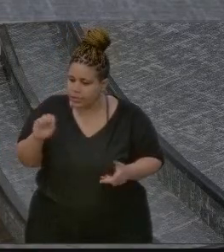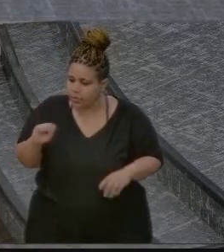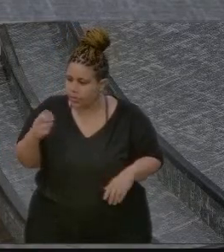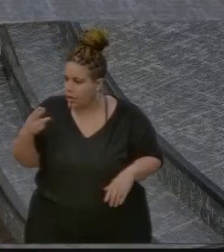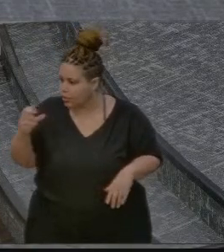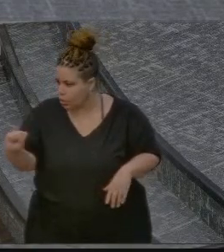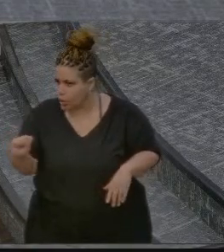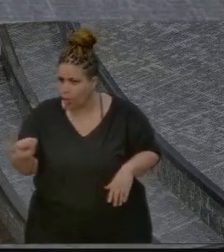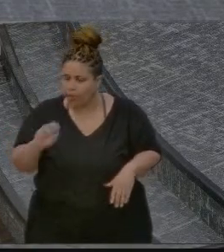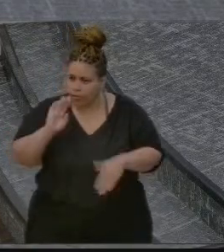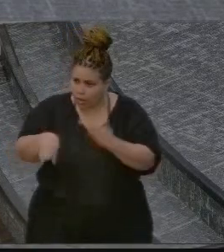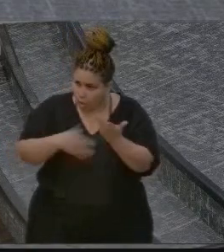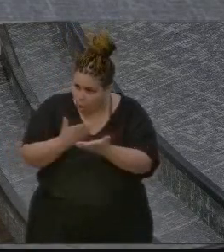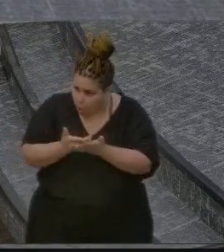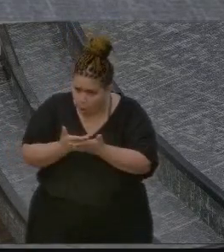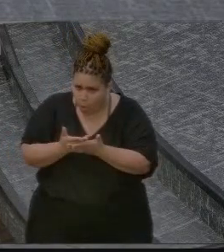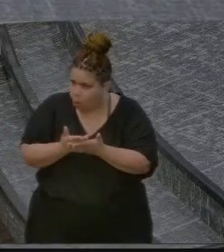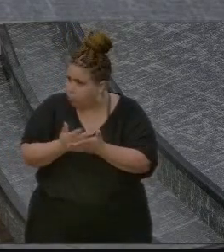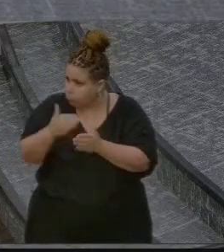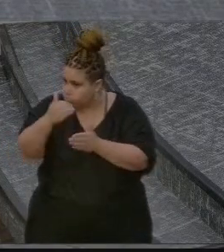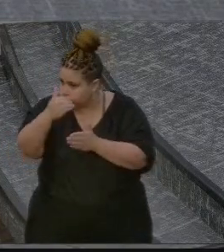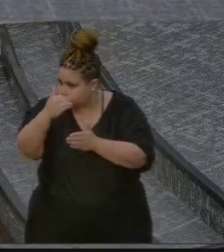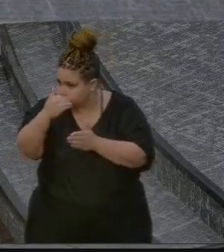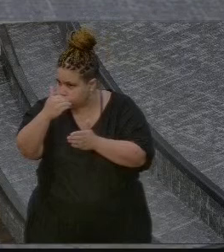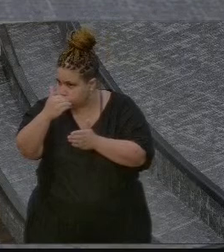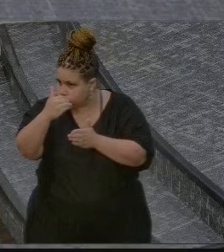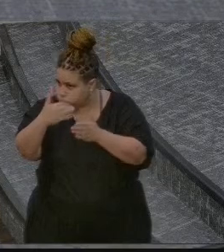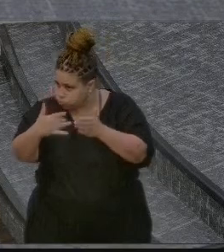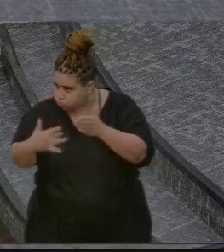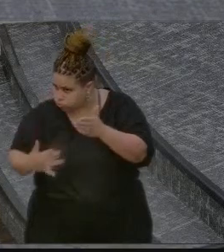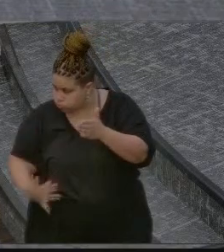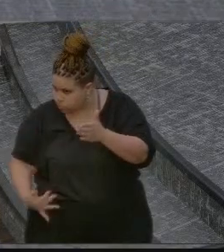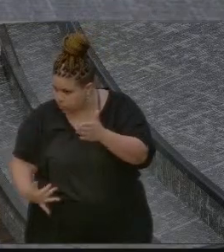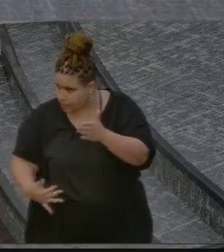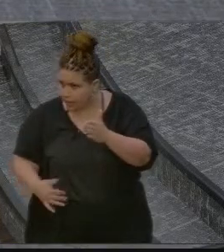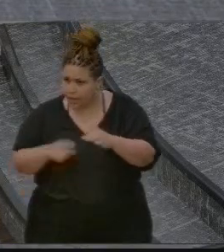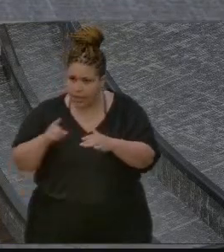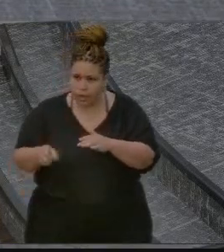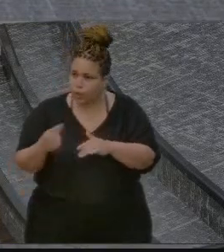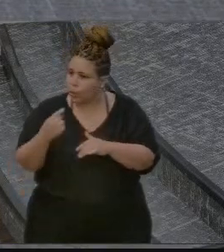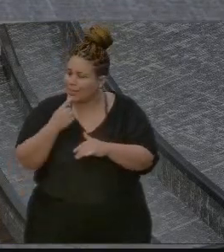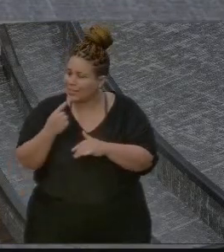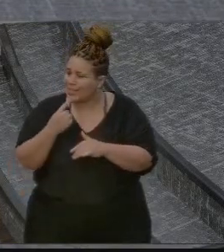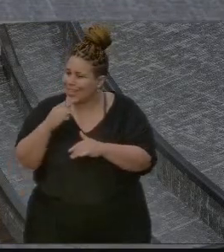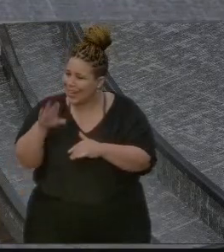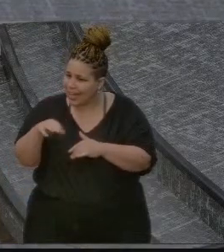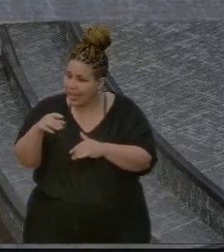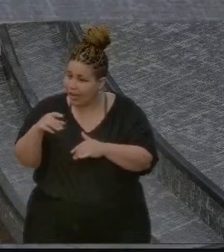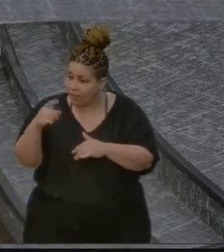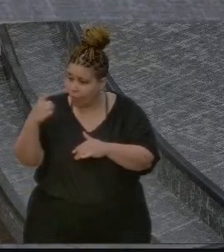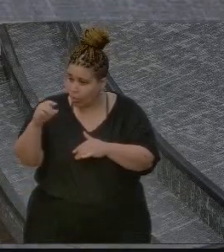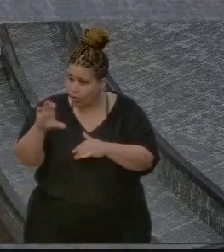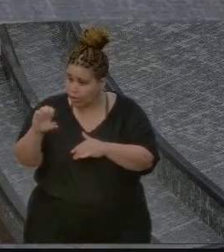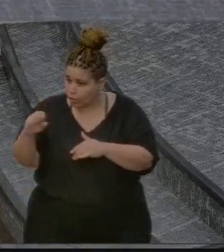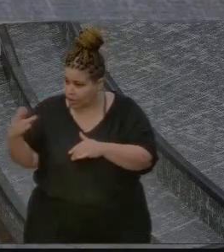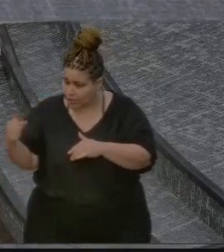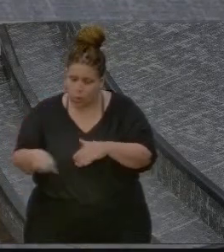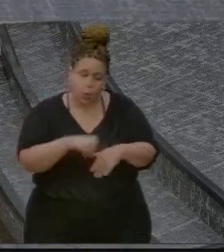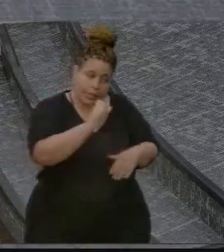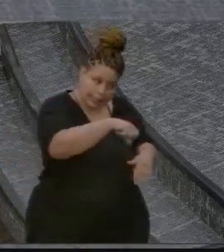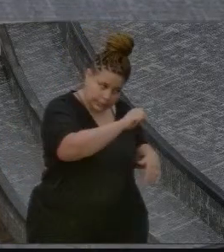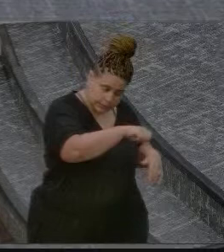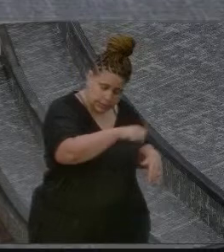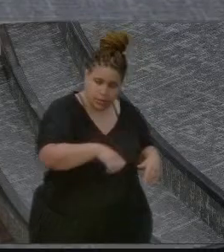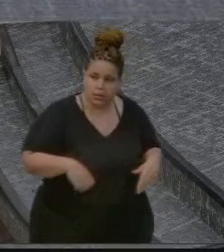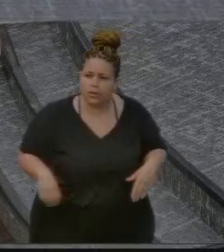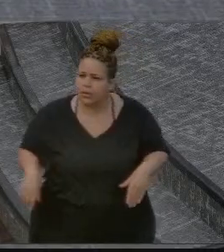that gives us the whole 9 yards. And then that simple resolution is all that you're asking us to put it's tonight? just for Cedar, yep. Just for the Cedar? Yeah, so you see us, I